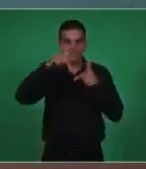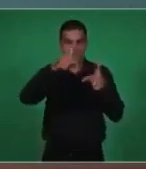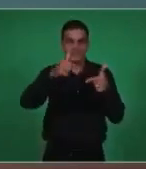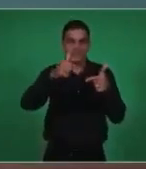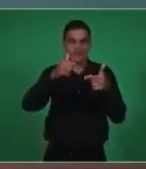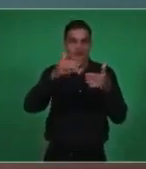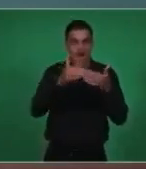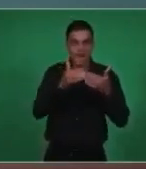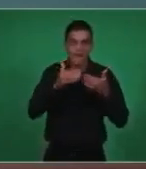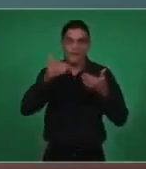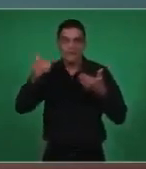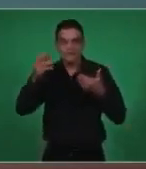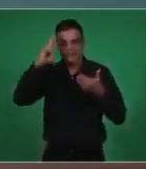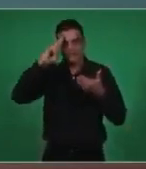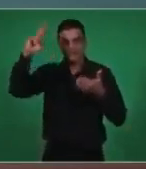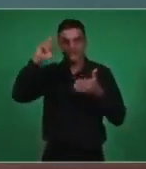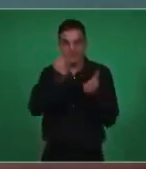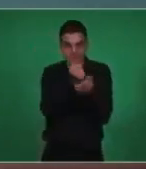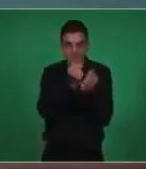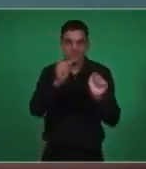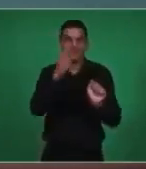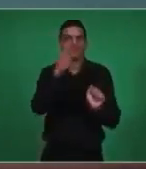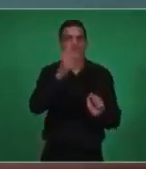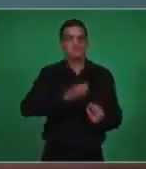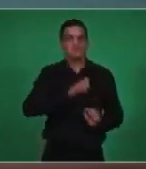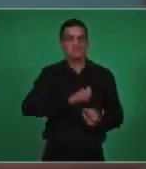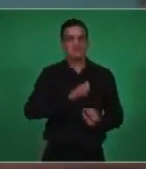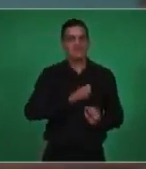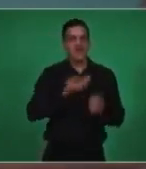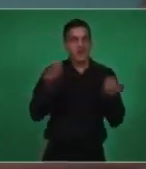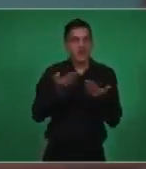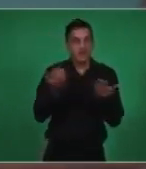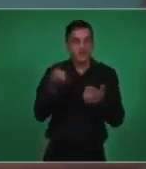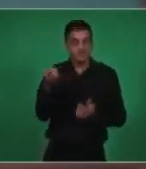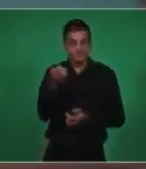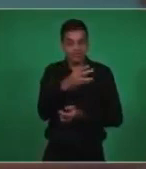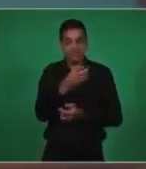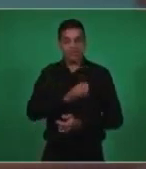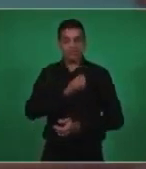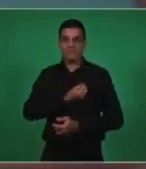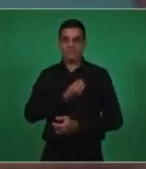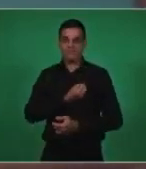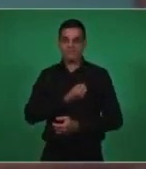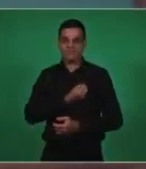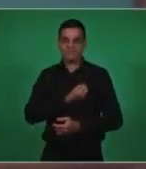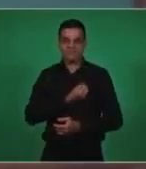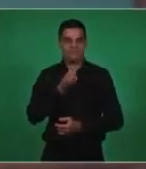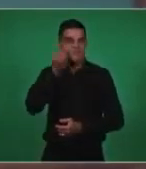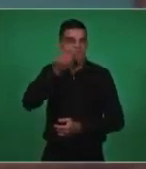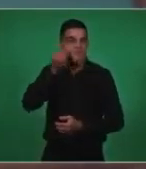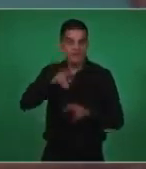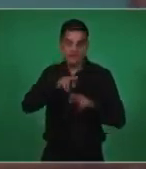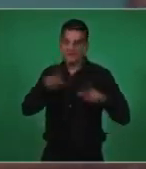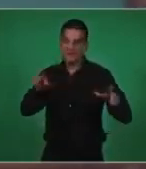a fasting, but from this day forward, the Lord is going to deliver you from this problem. And from this day forward, we're